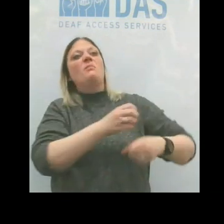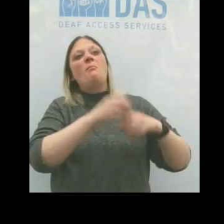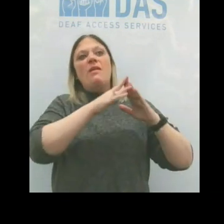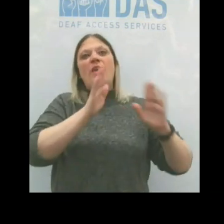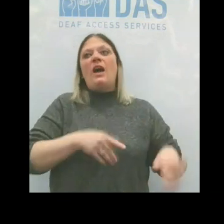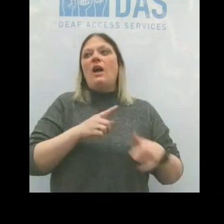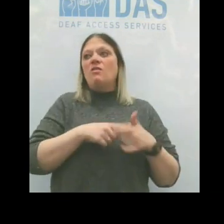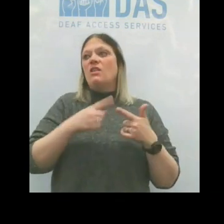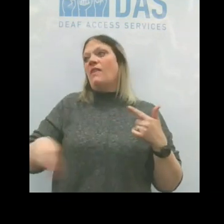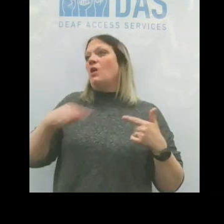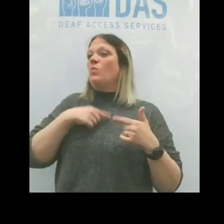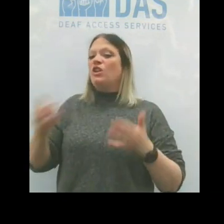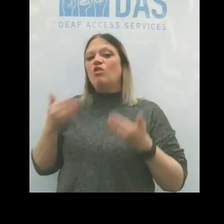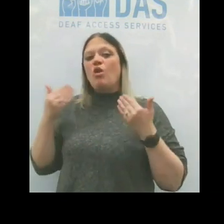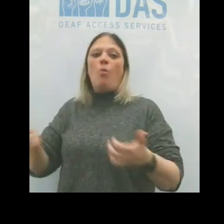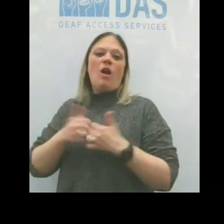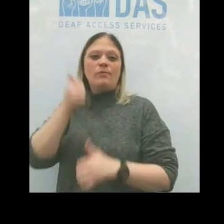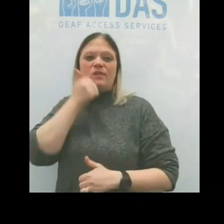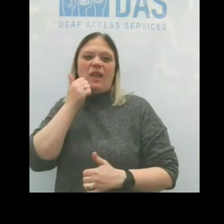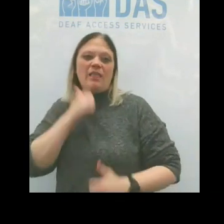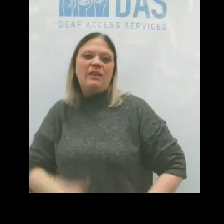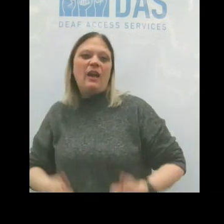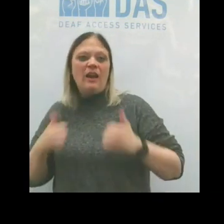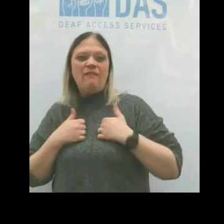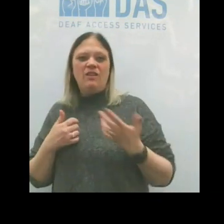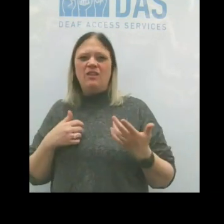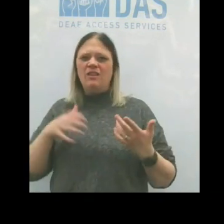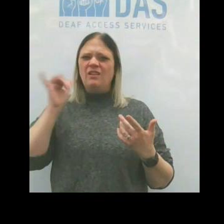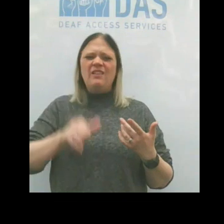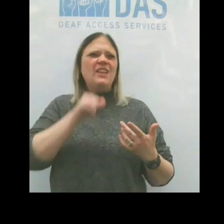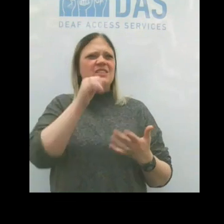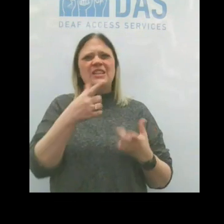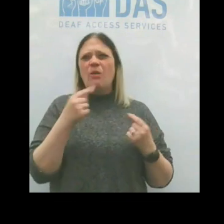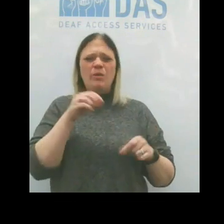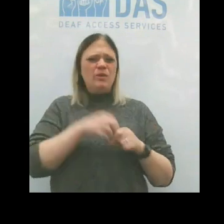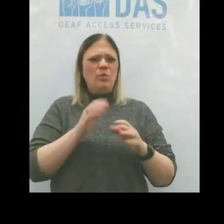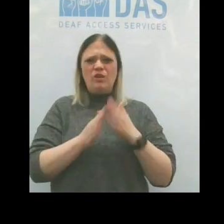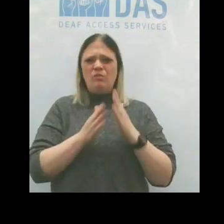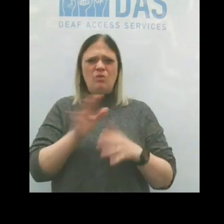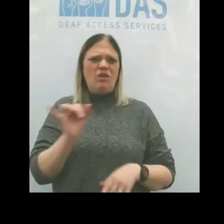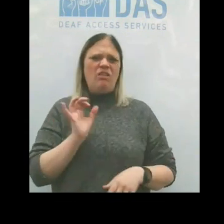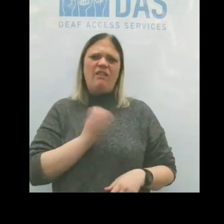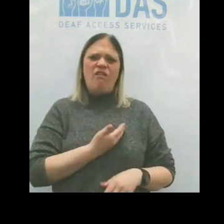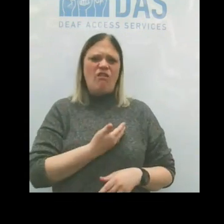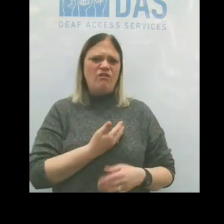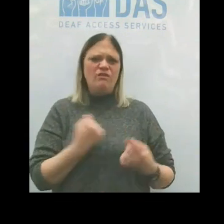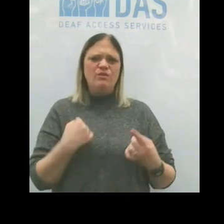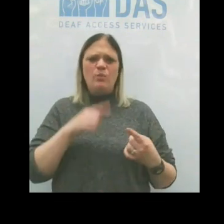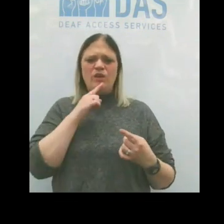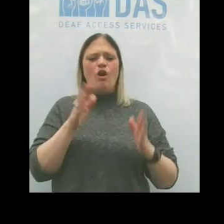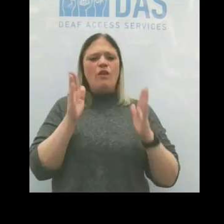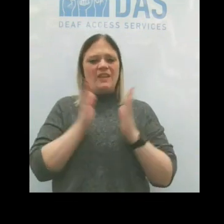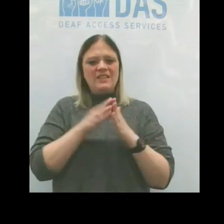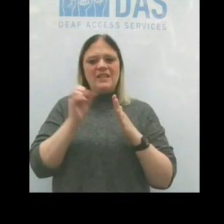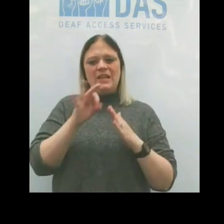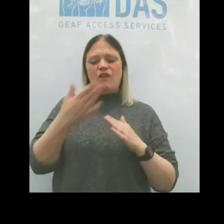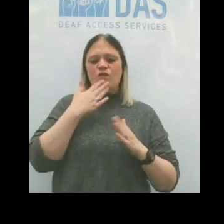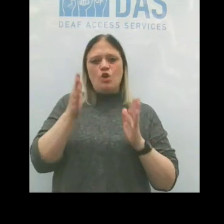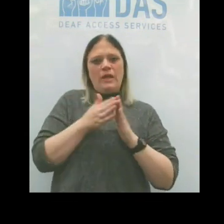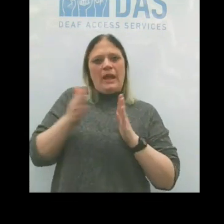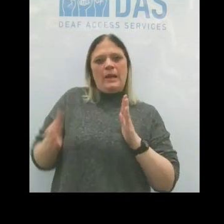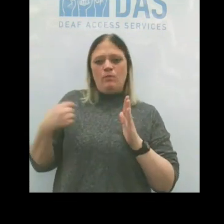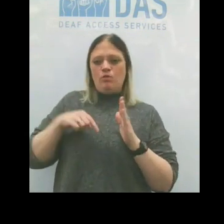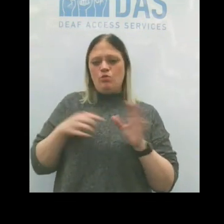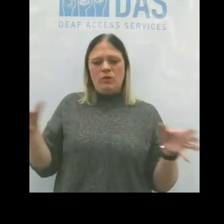so the rest of us can get with our daily lives. That's not what we do in a community like ours. We are the city of good neighbors. We come